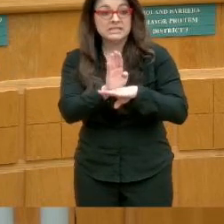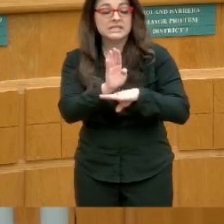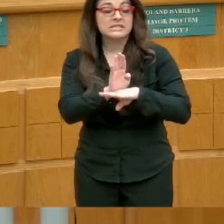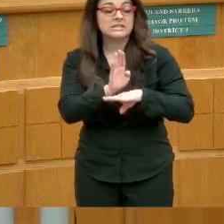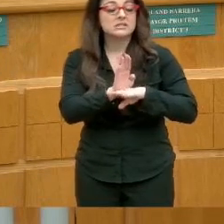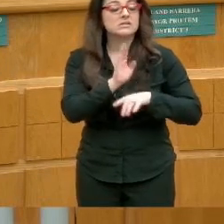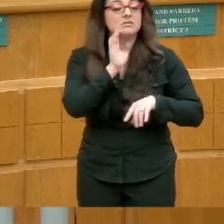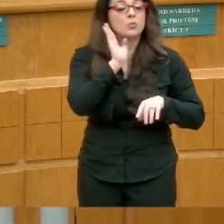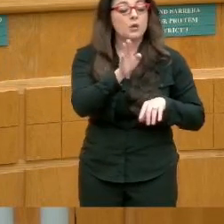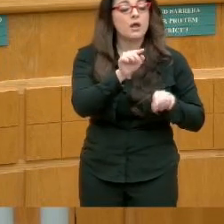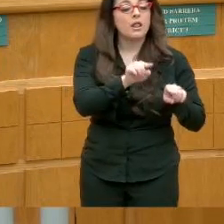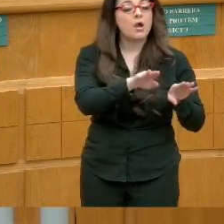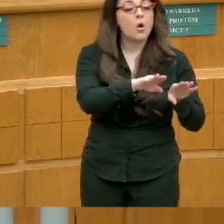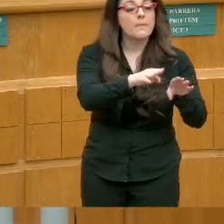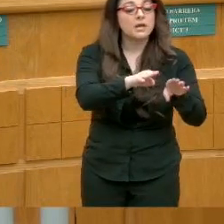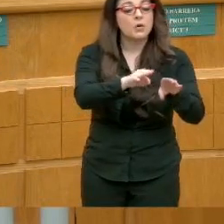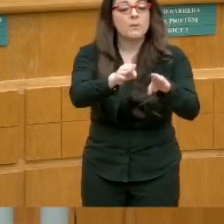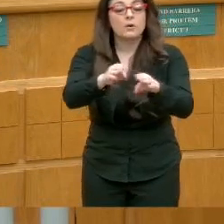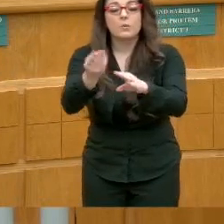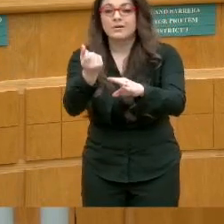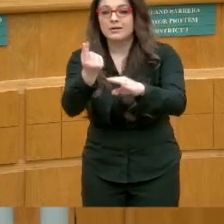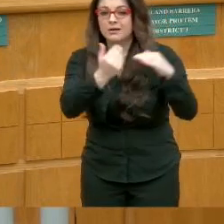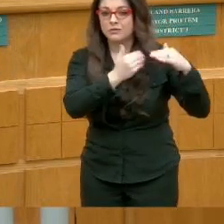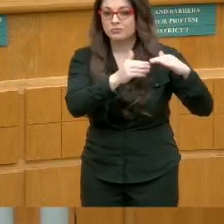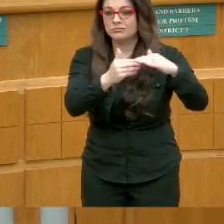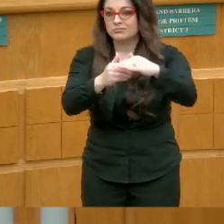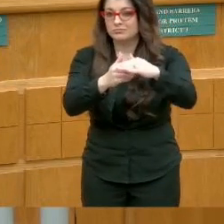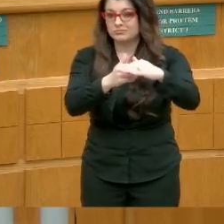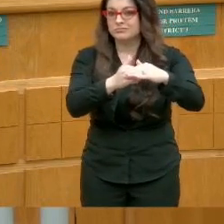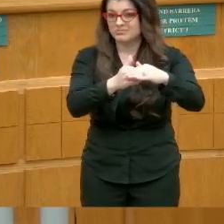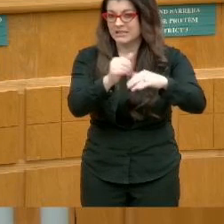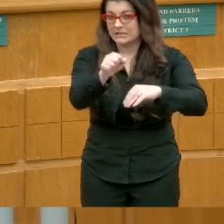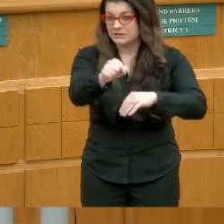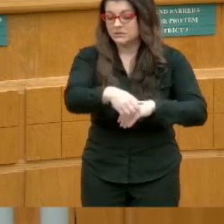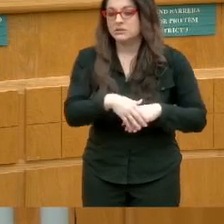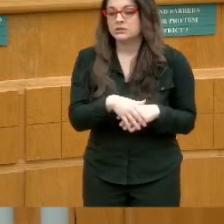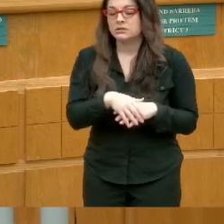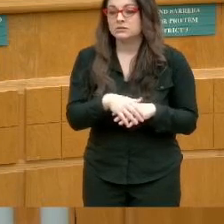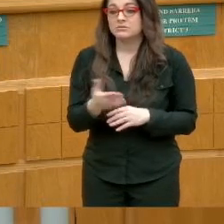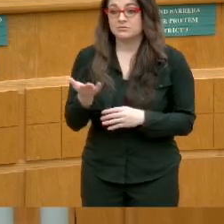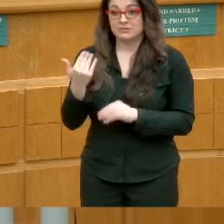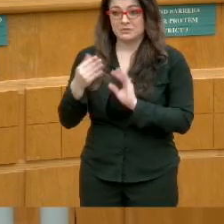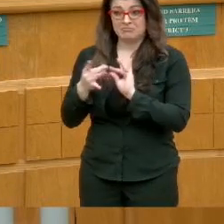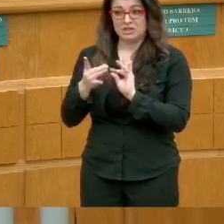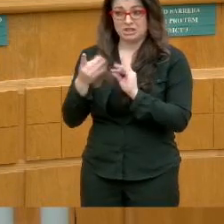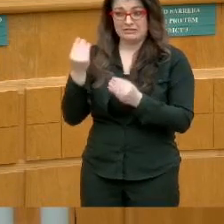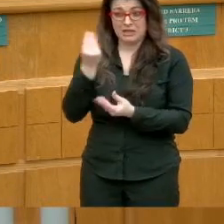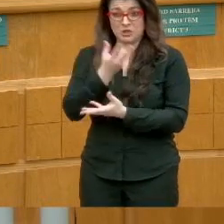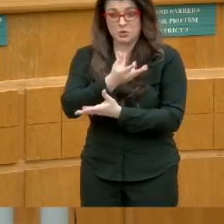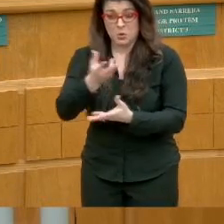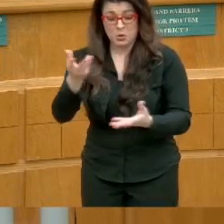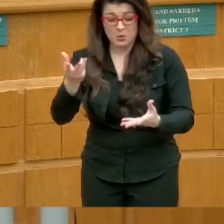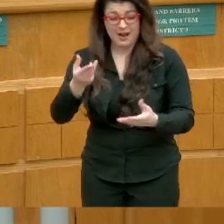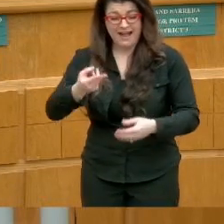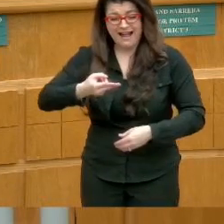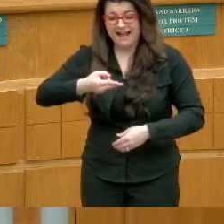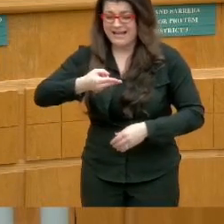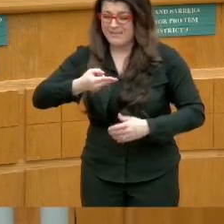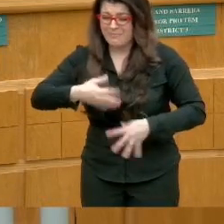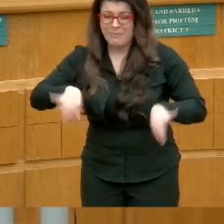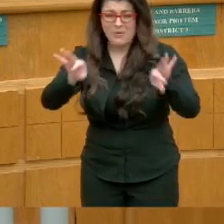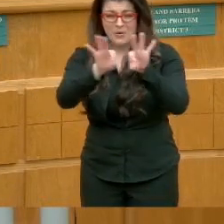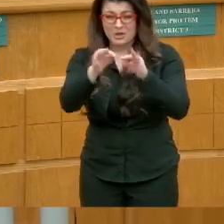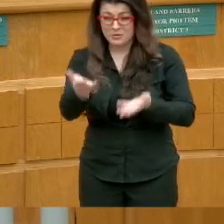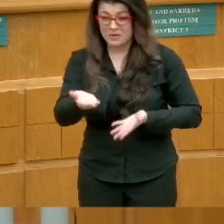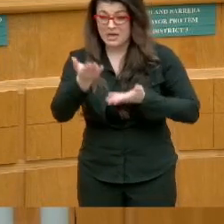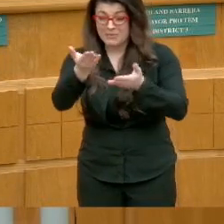limited capacity and with certain restrictions. Again, as mentioned previously, it is highly recommended that each business